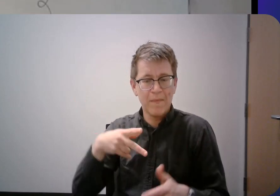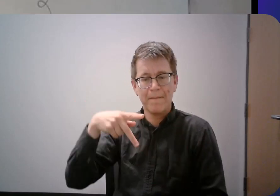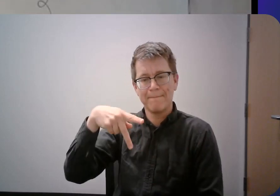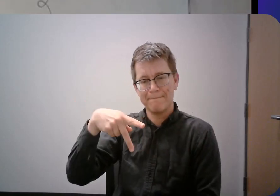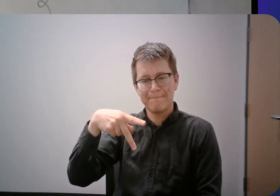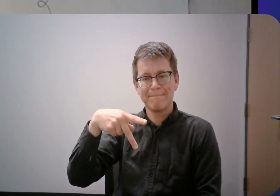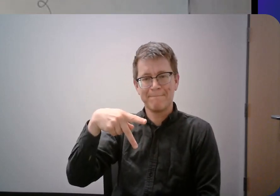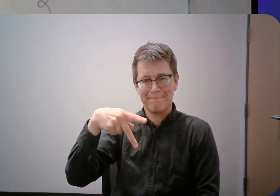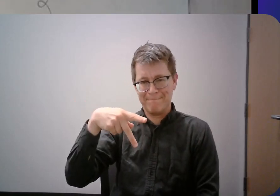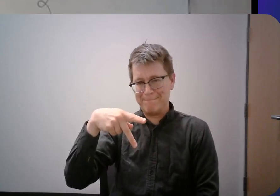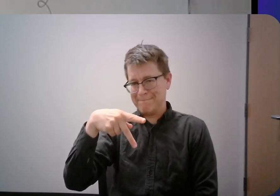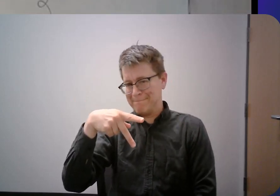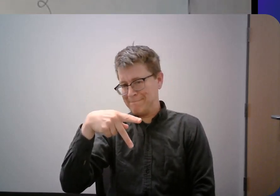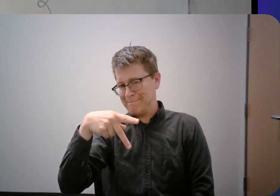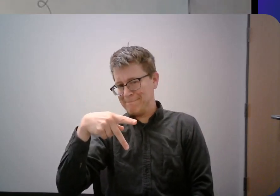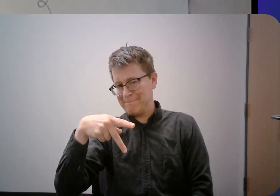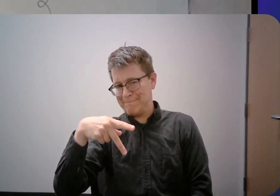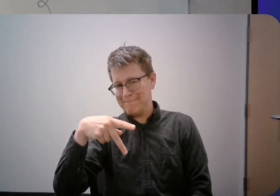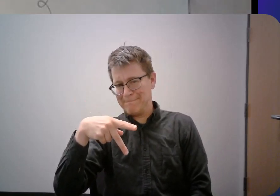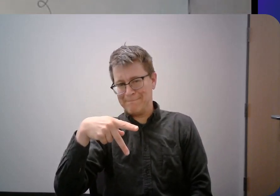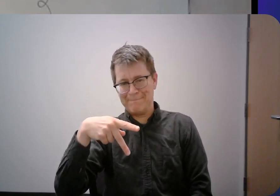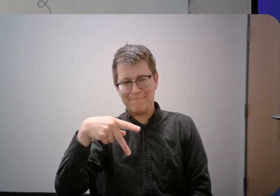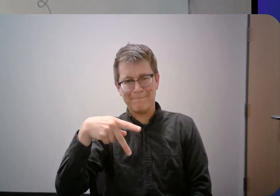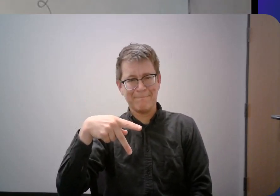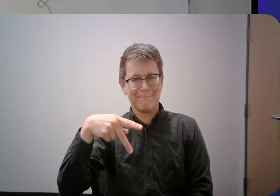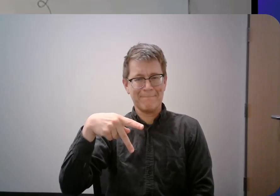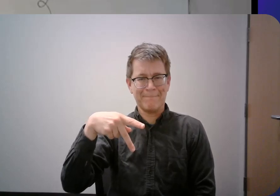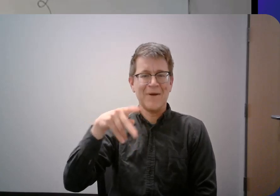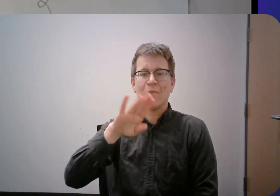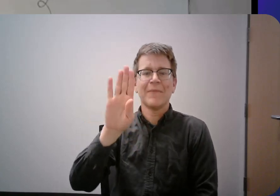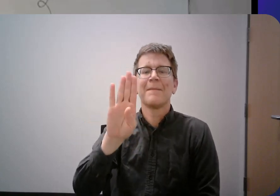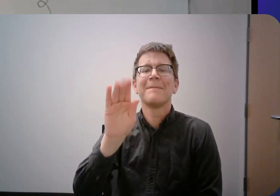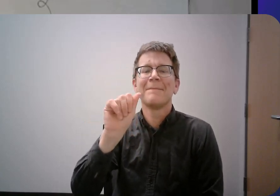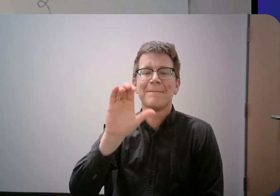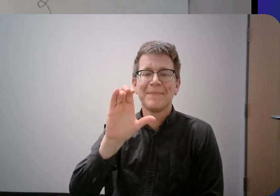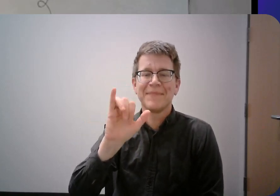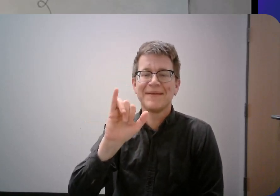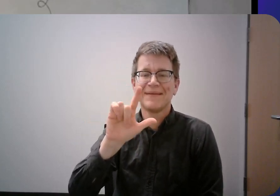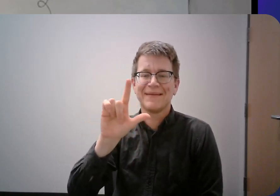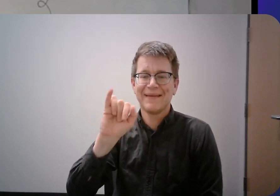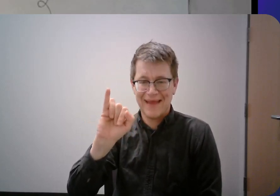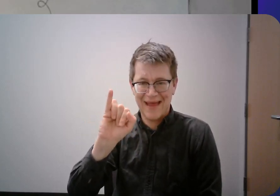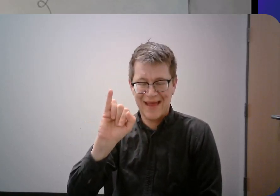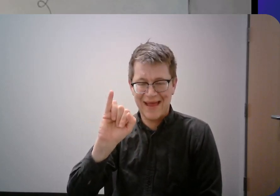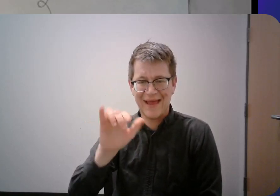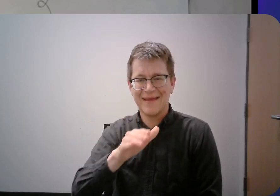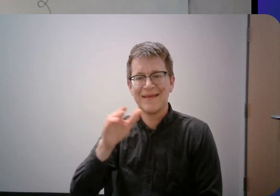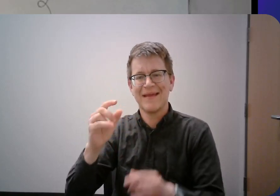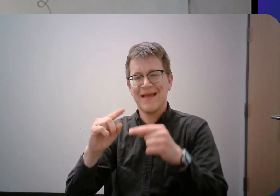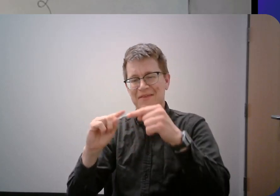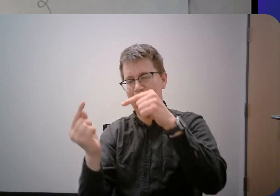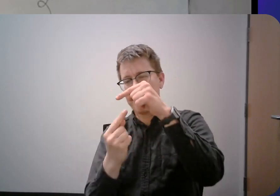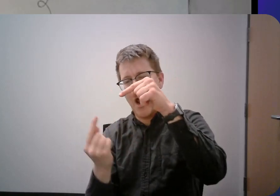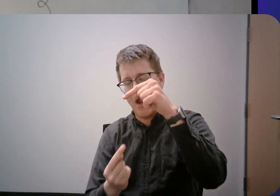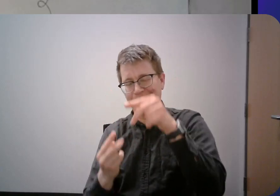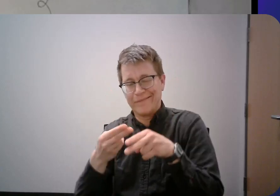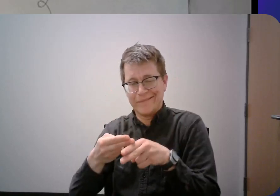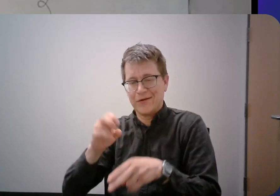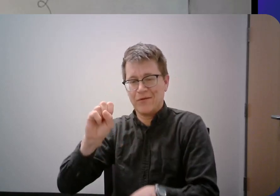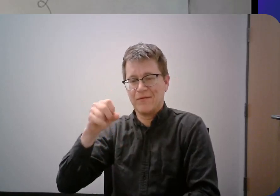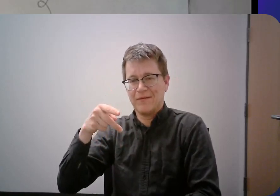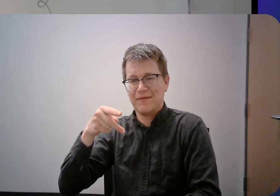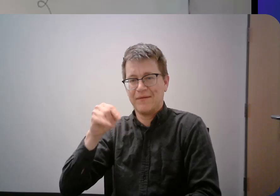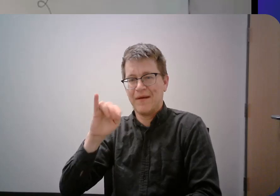word spiral in its name, that's the name. Okay? So they come in 3 shapes. Some examples, for example,